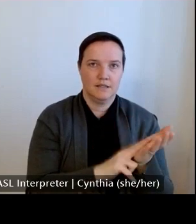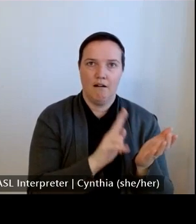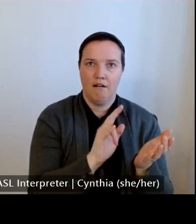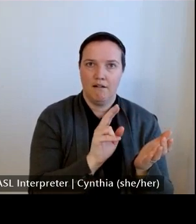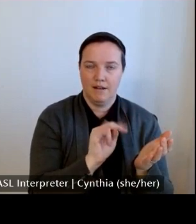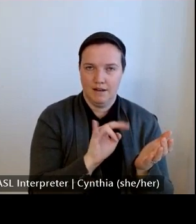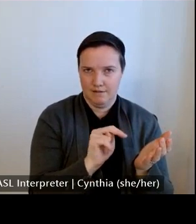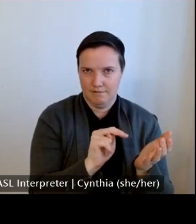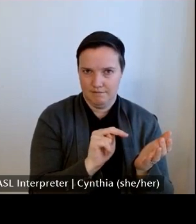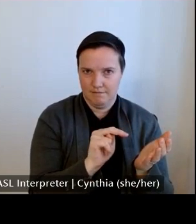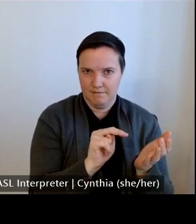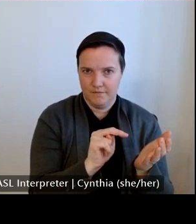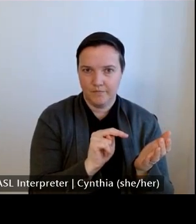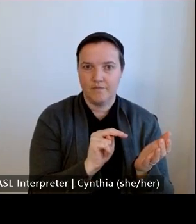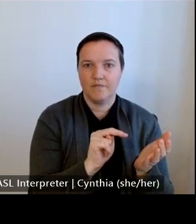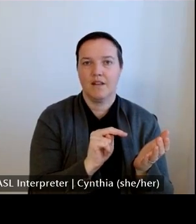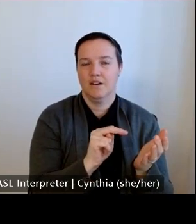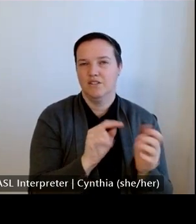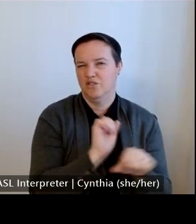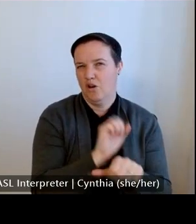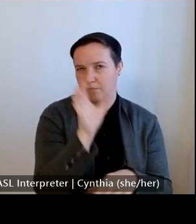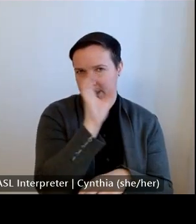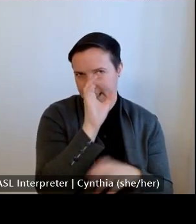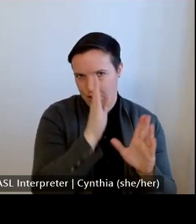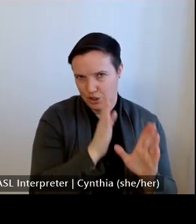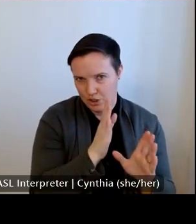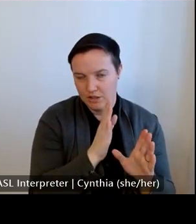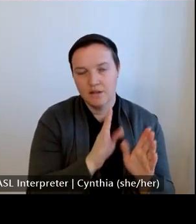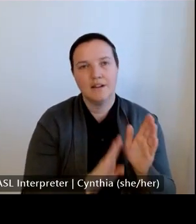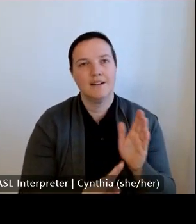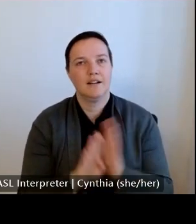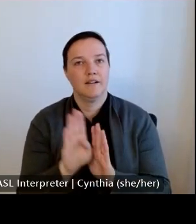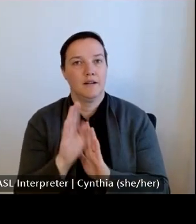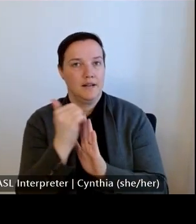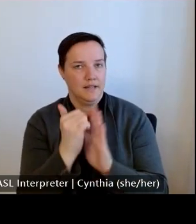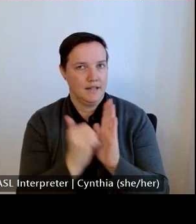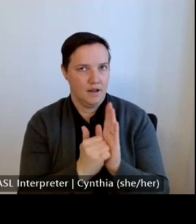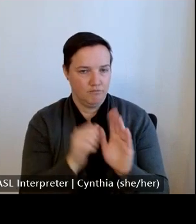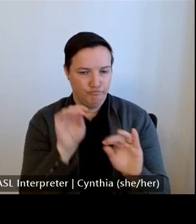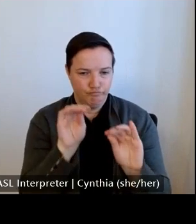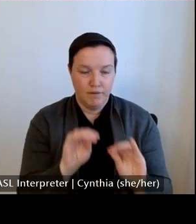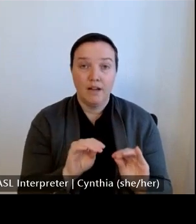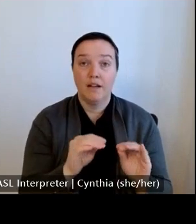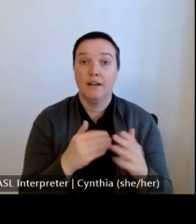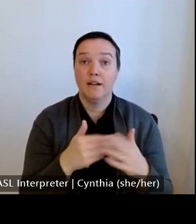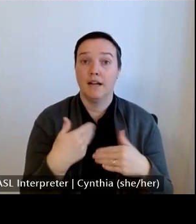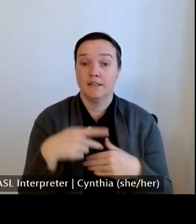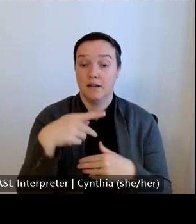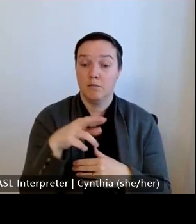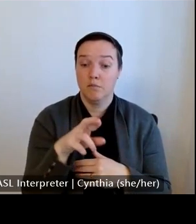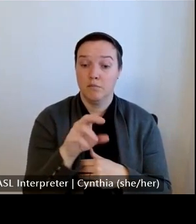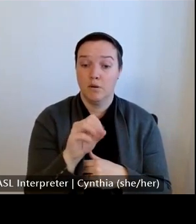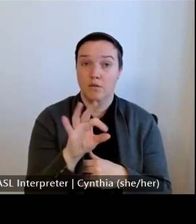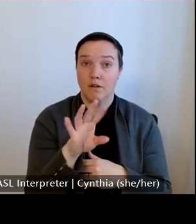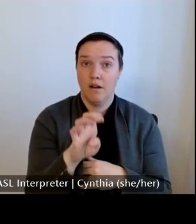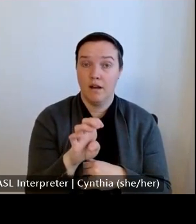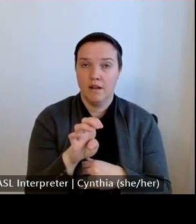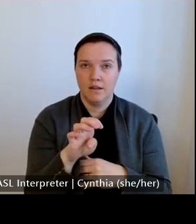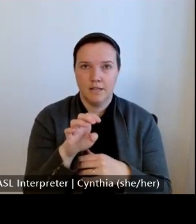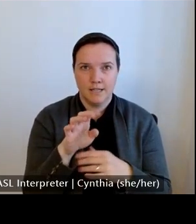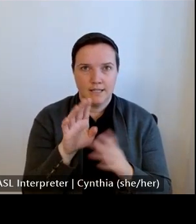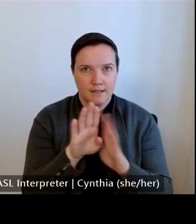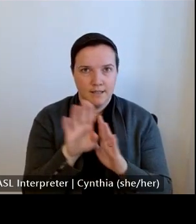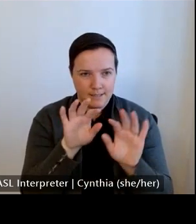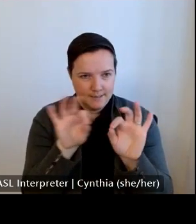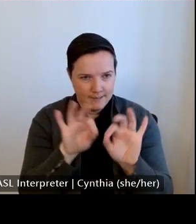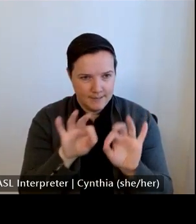job seeker and creating an account. From there, you build your profile. And at a certain point, you